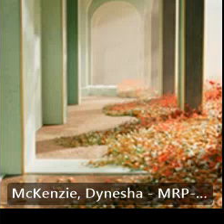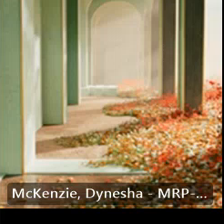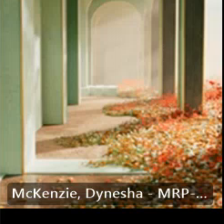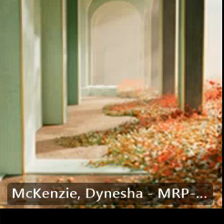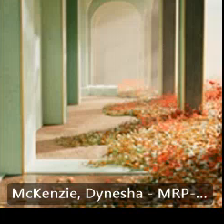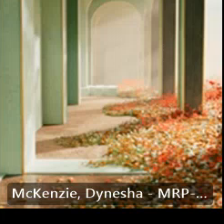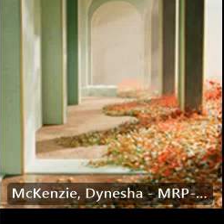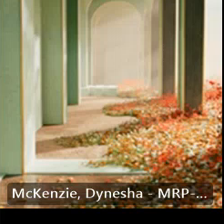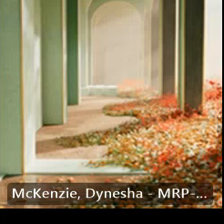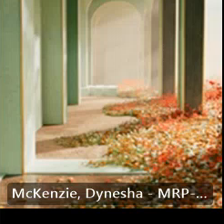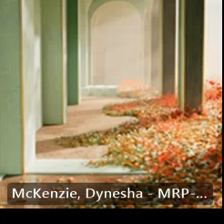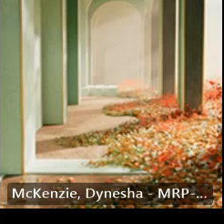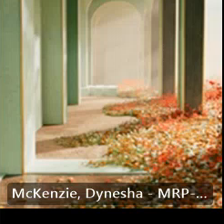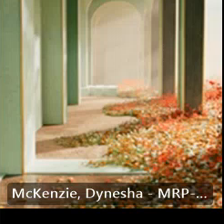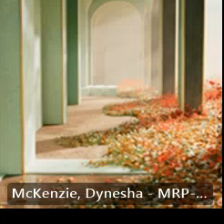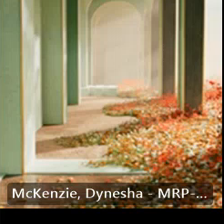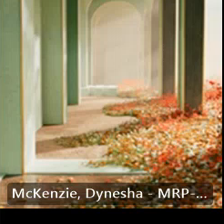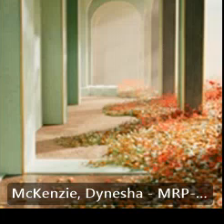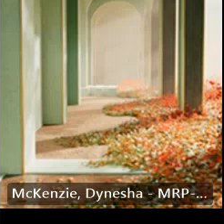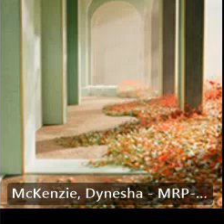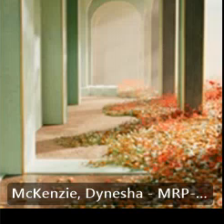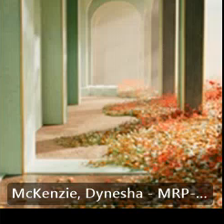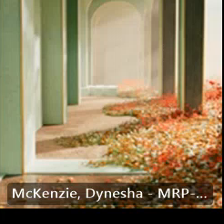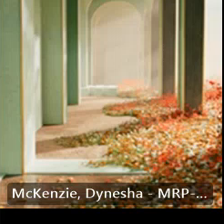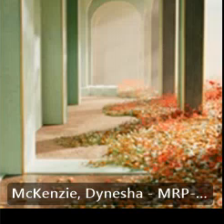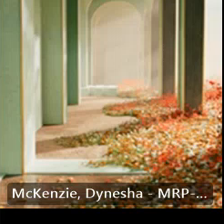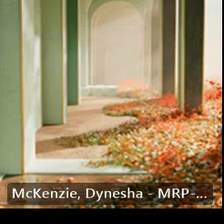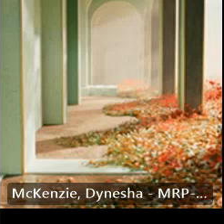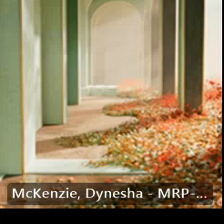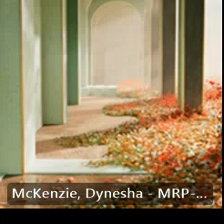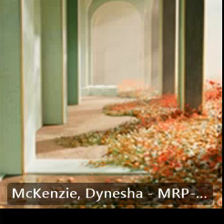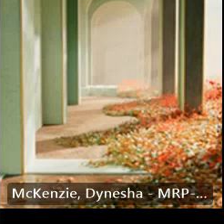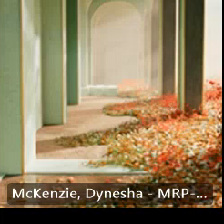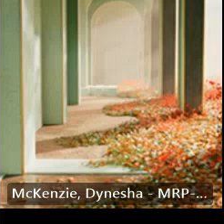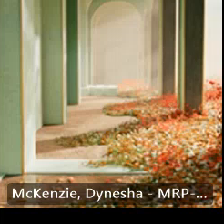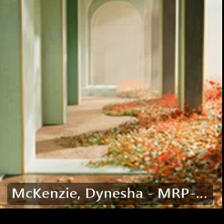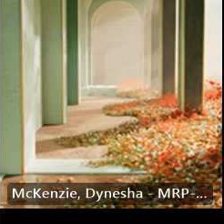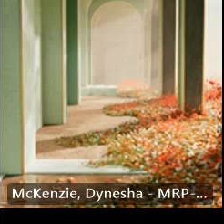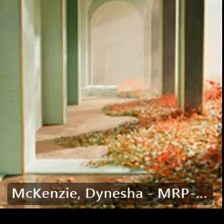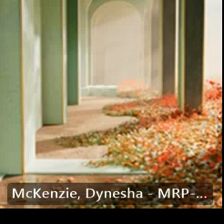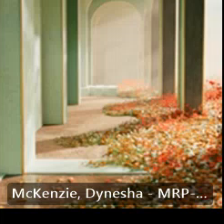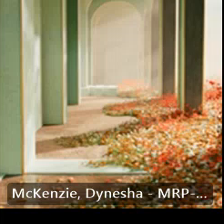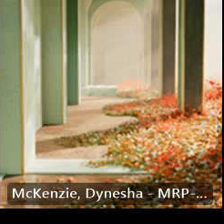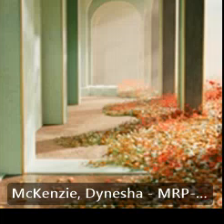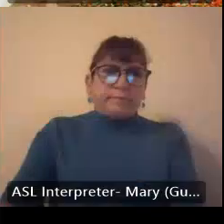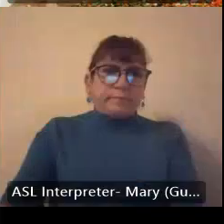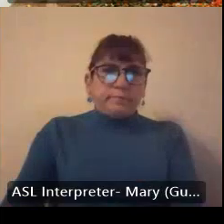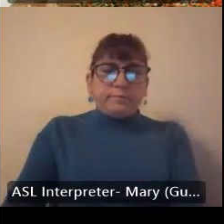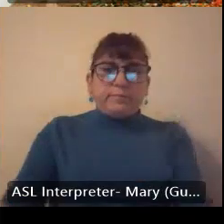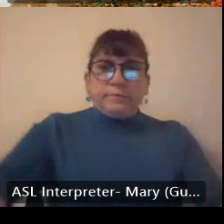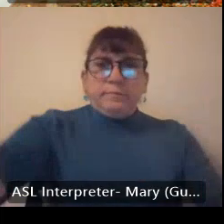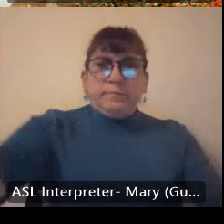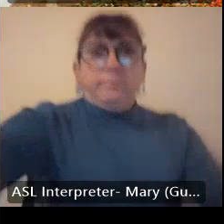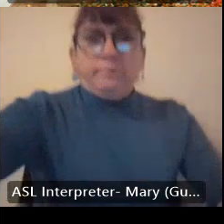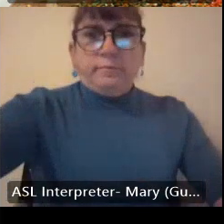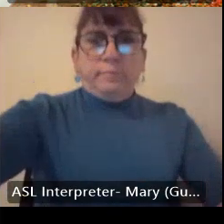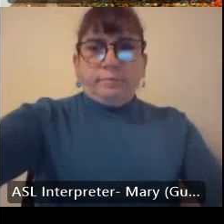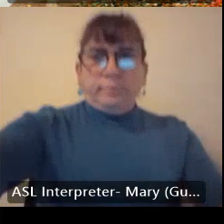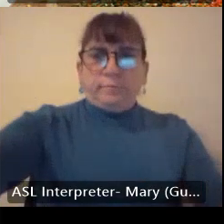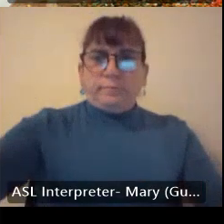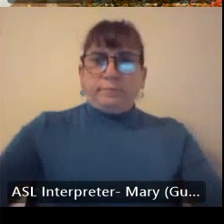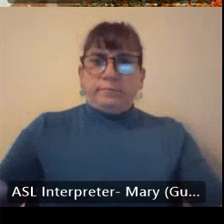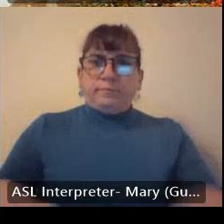And lots of guidance on that. Guidance on agencies on executing the